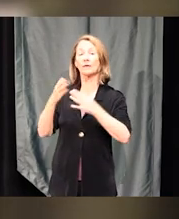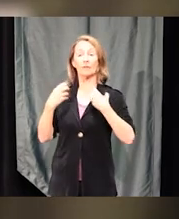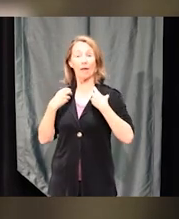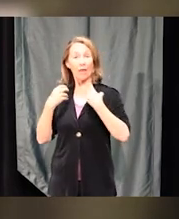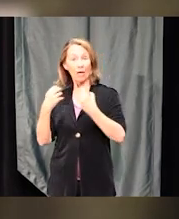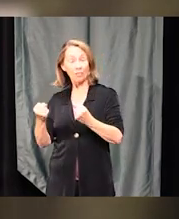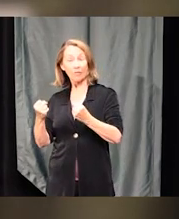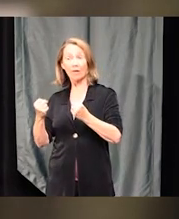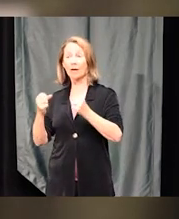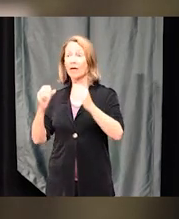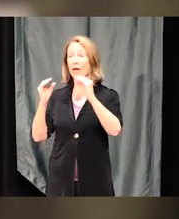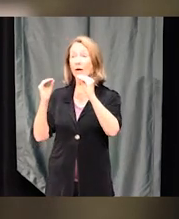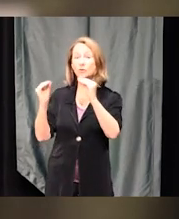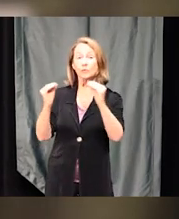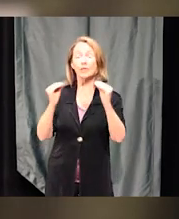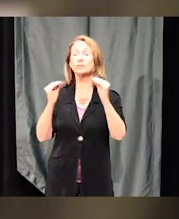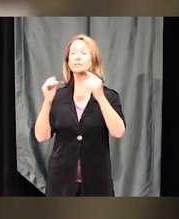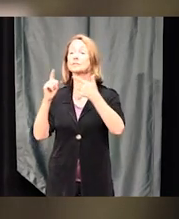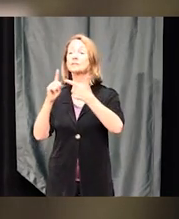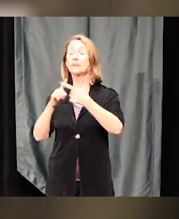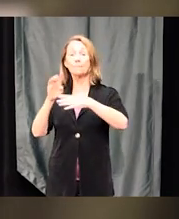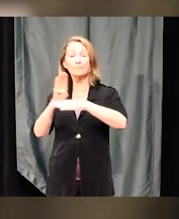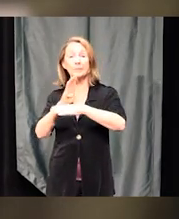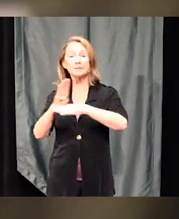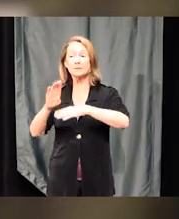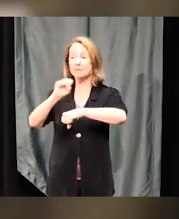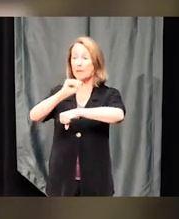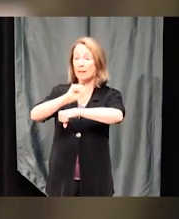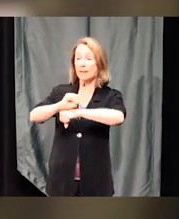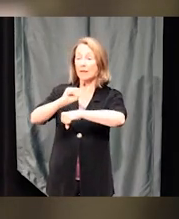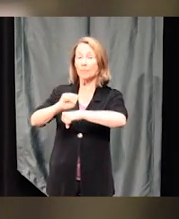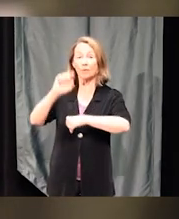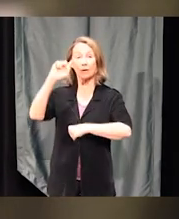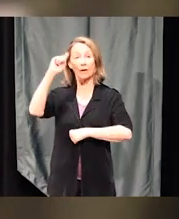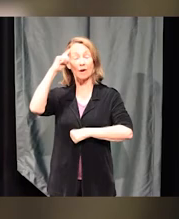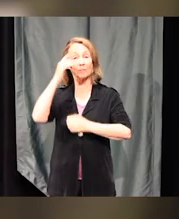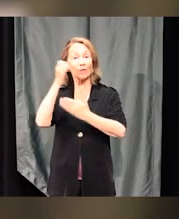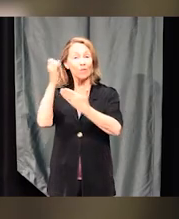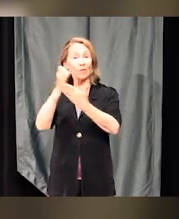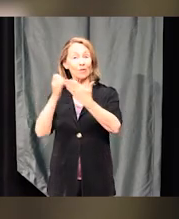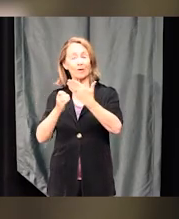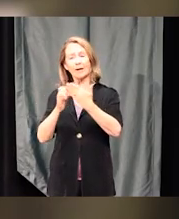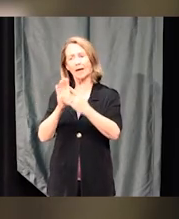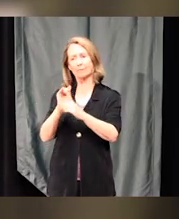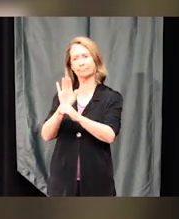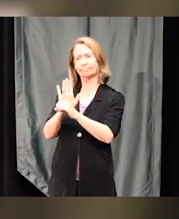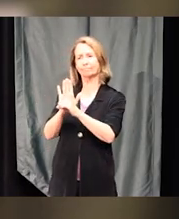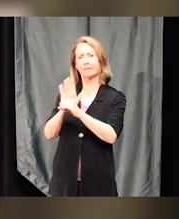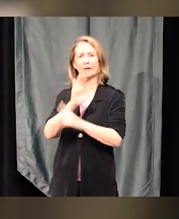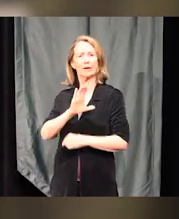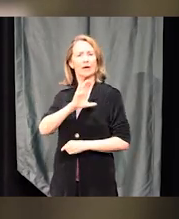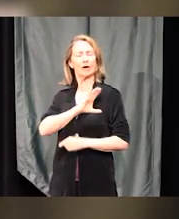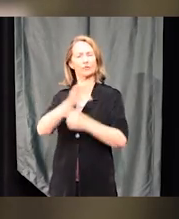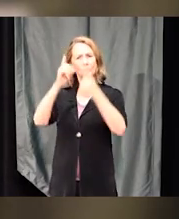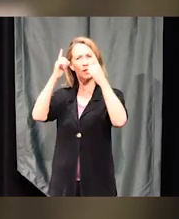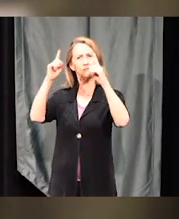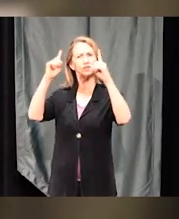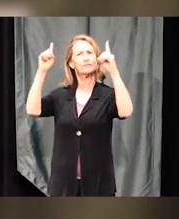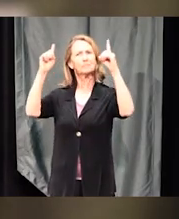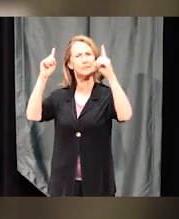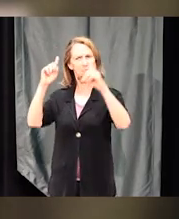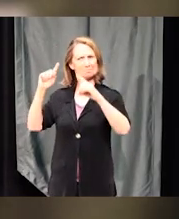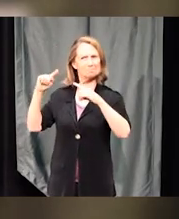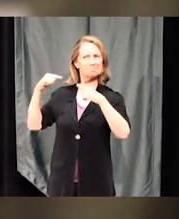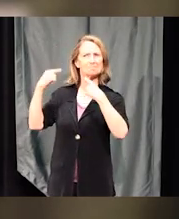education, business, labor, government, or the arts, and whose character and achievements have enriched the